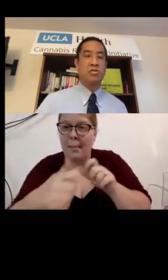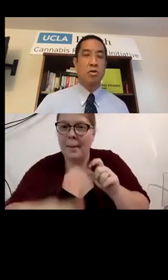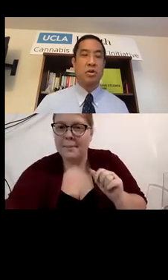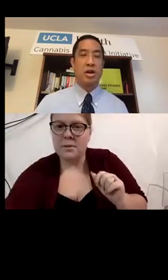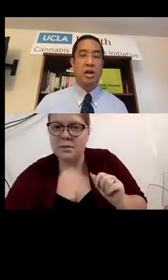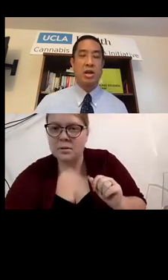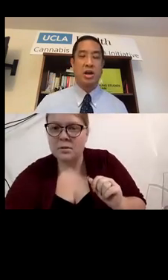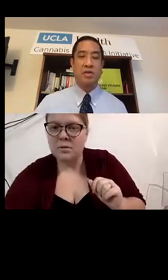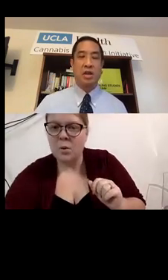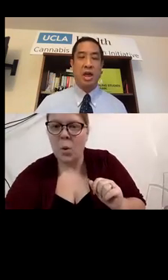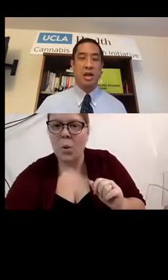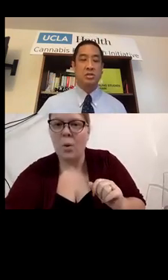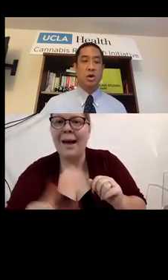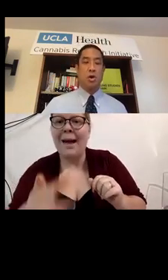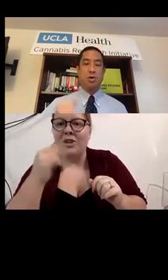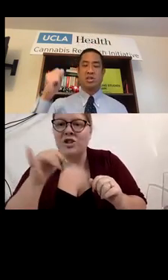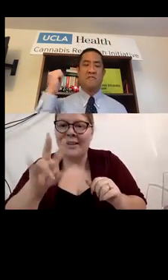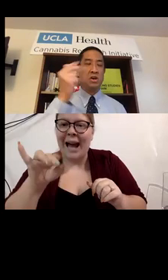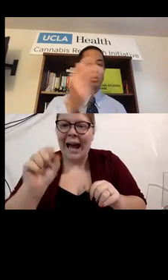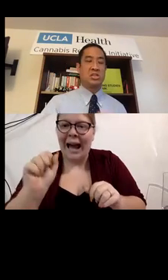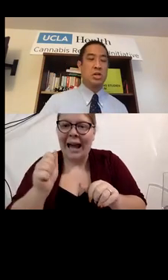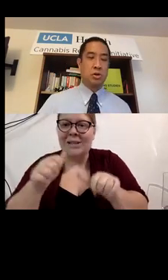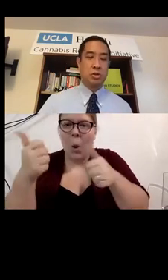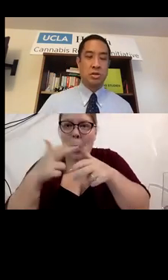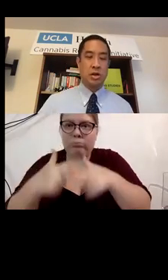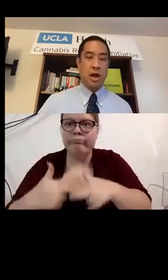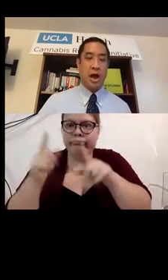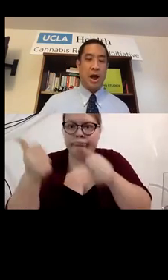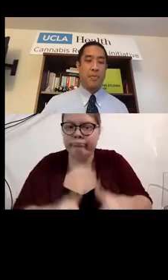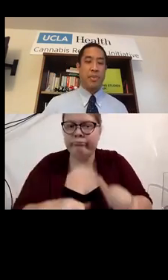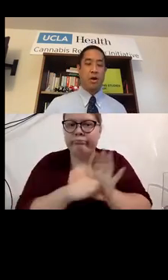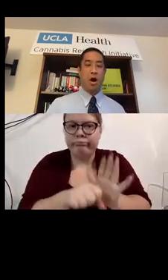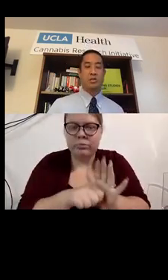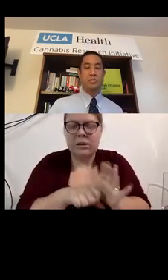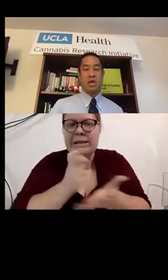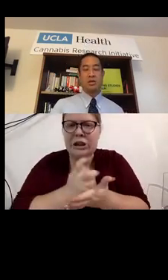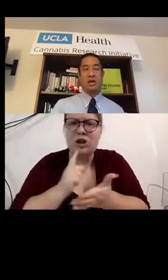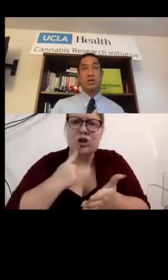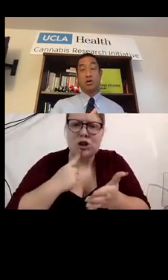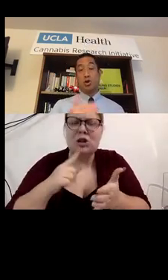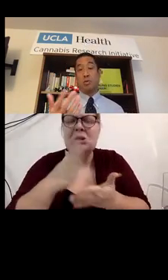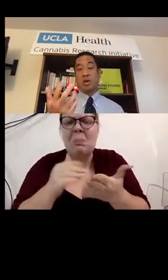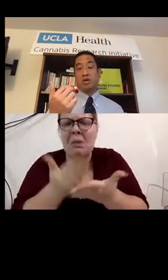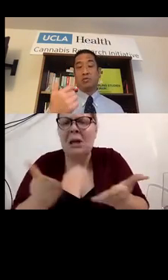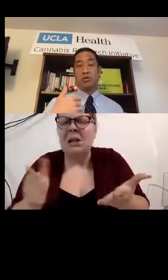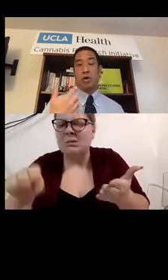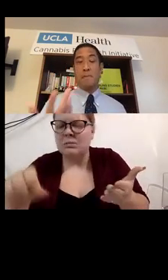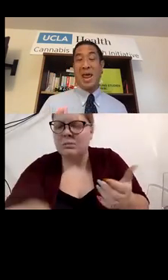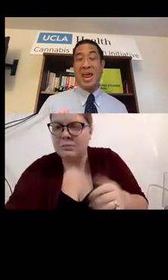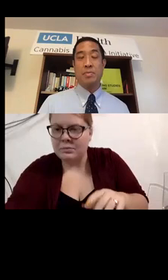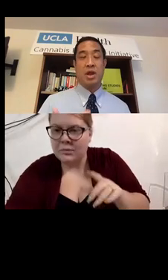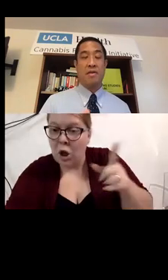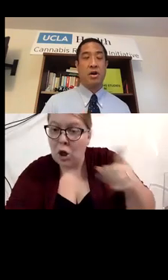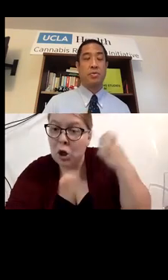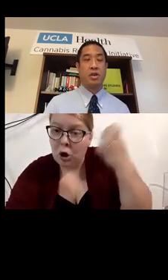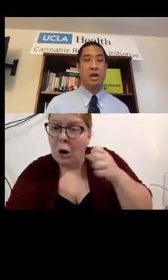wasting syndrome related to HIV AIDS, or to severe seizures. There are some things that are in Europe being used for chronic